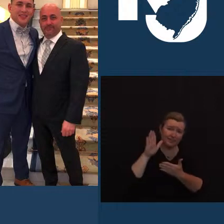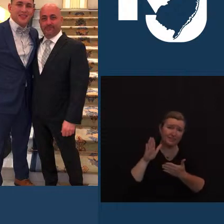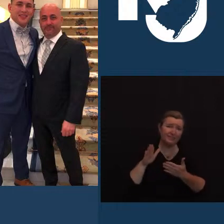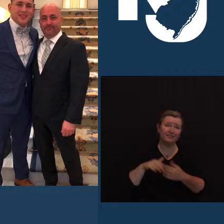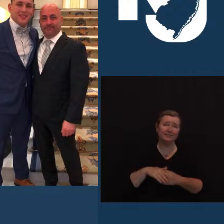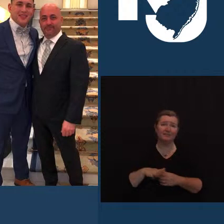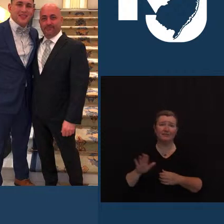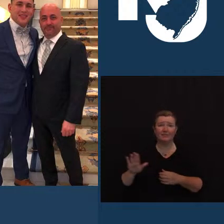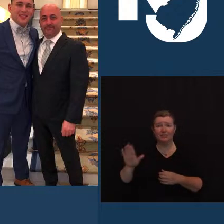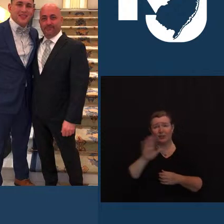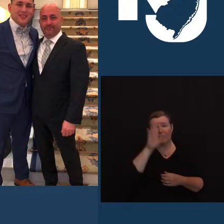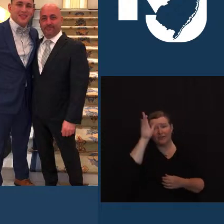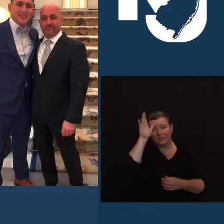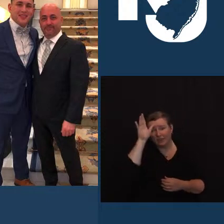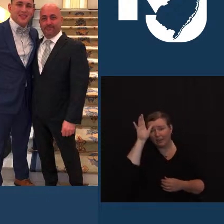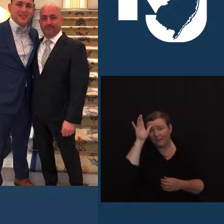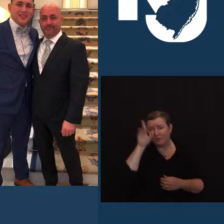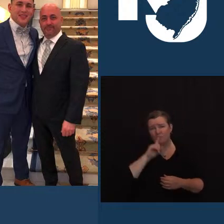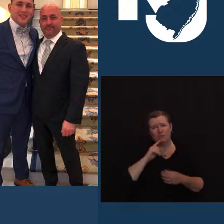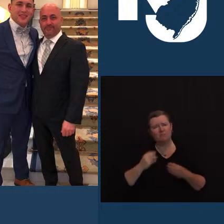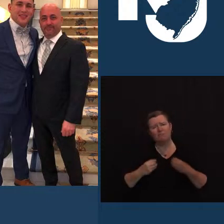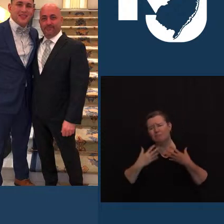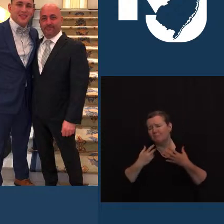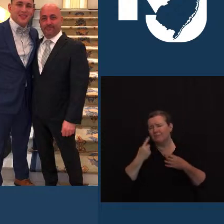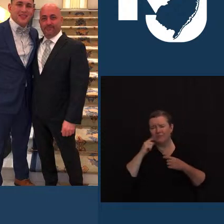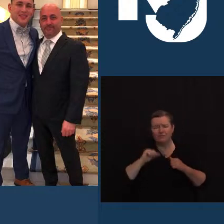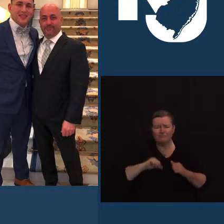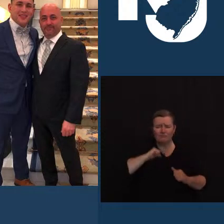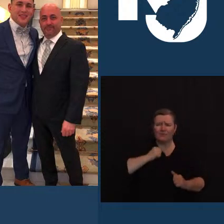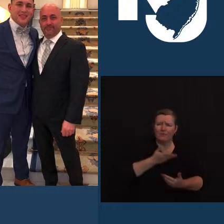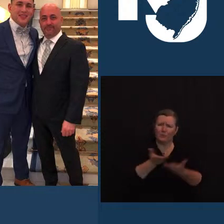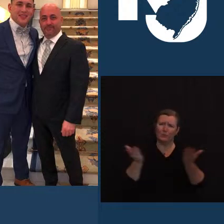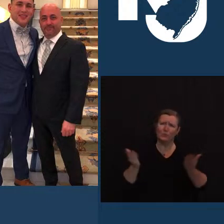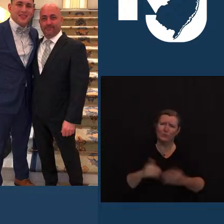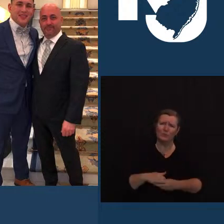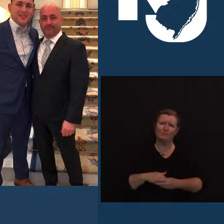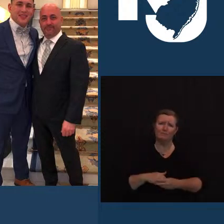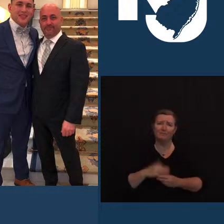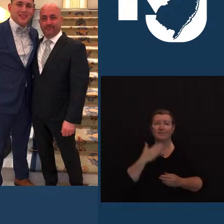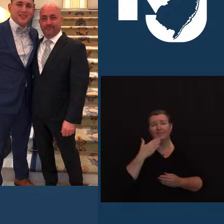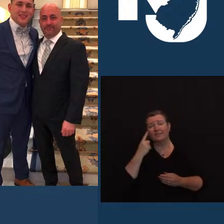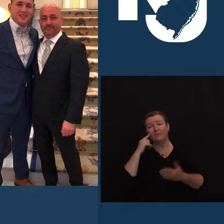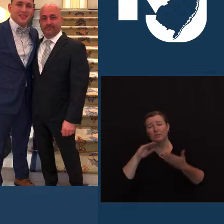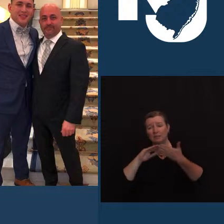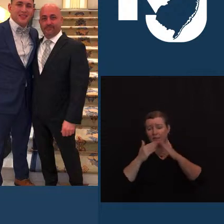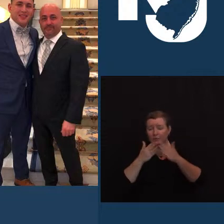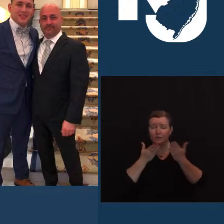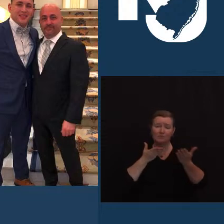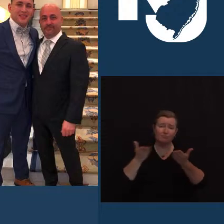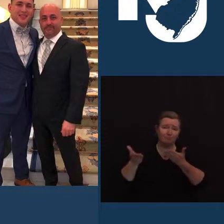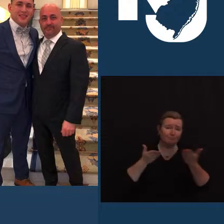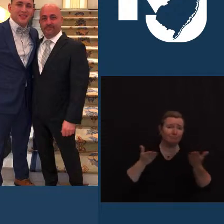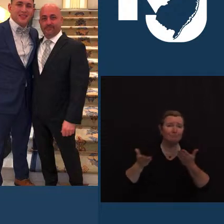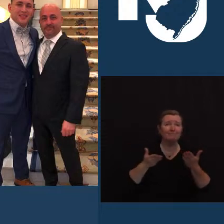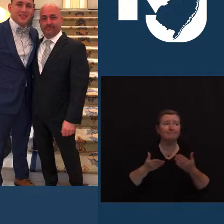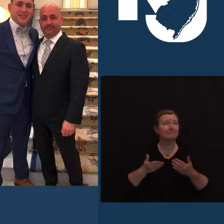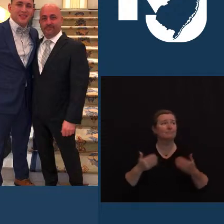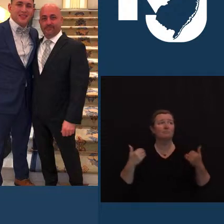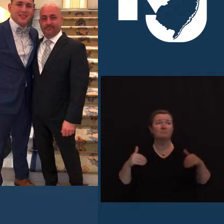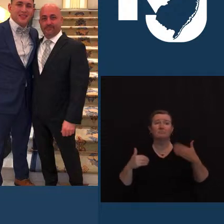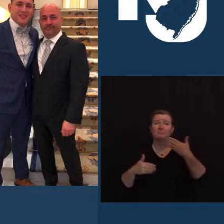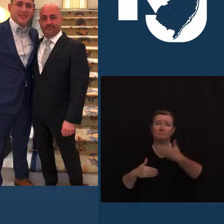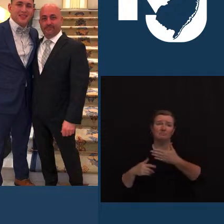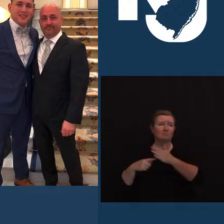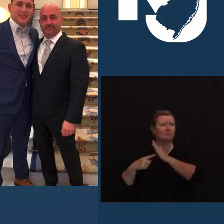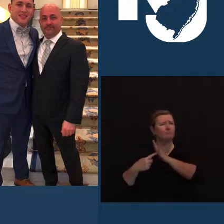you. We thank Ron for a lifetime of community service. His example is one that will stand the test of time. And